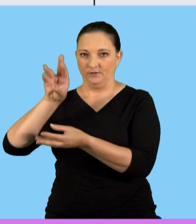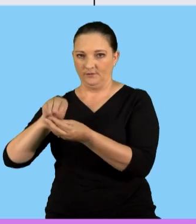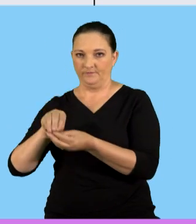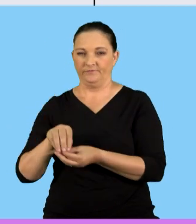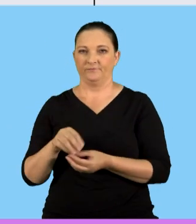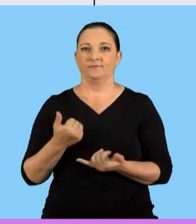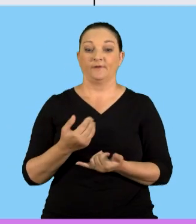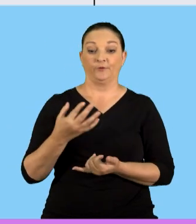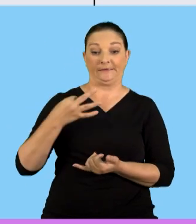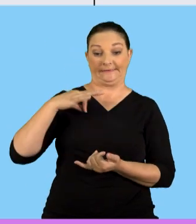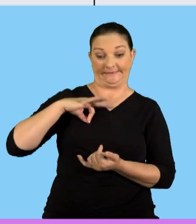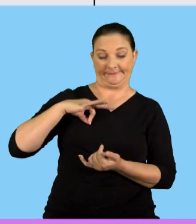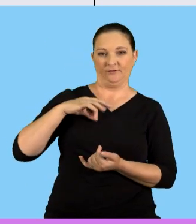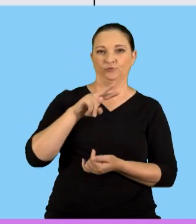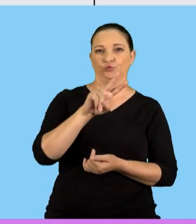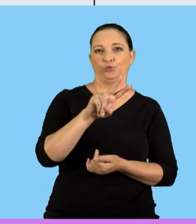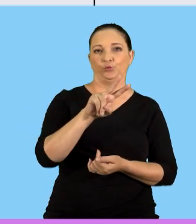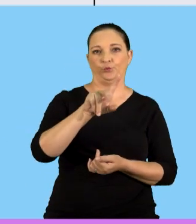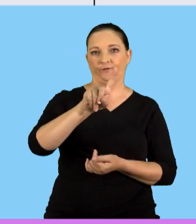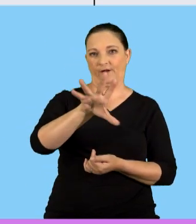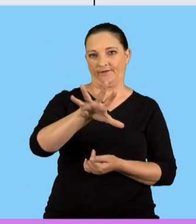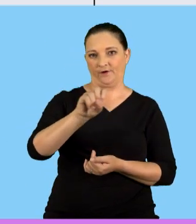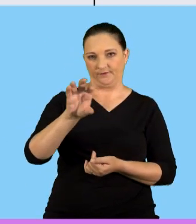is 2,500 Rand.